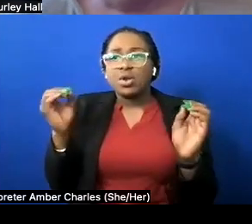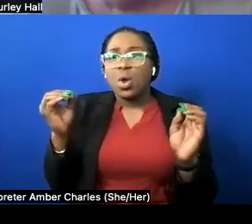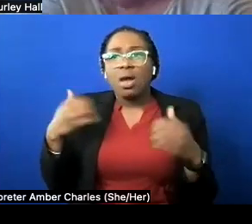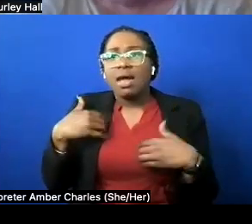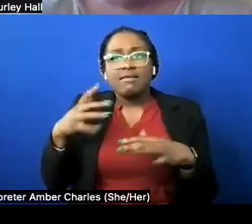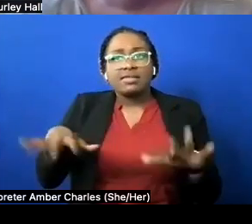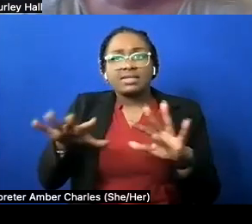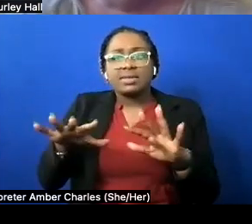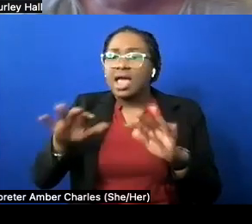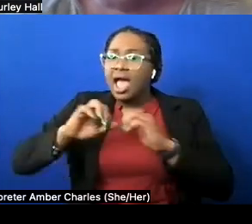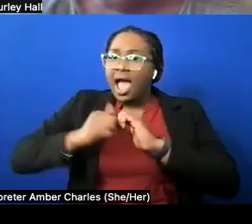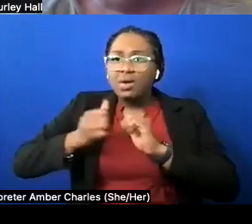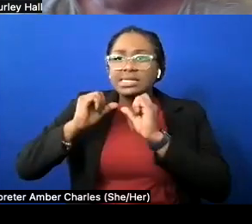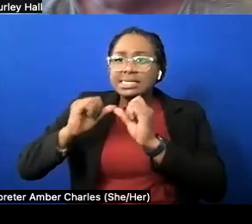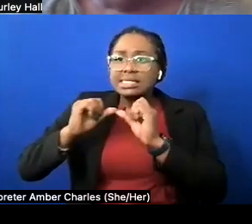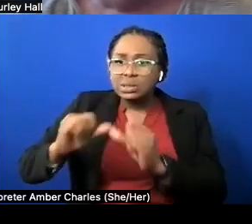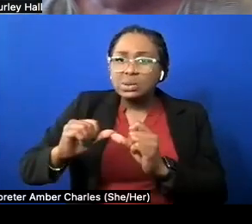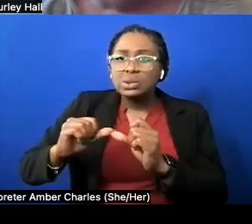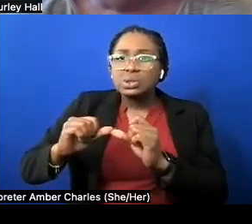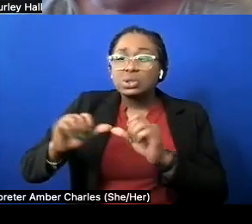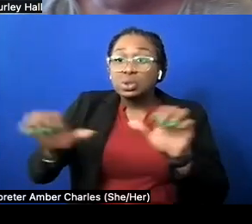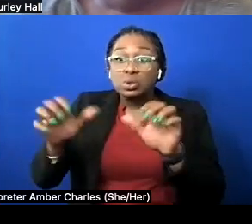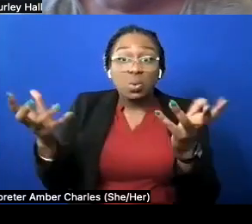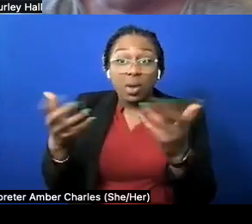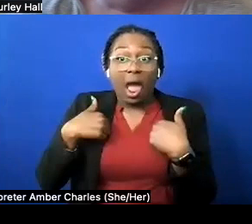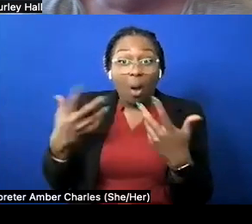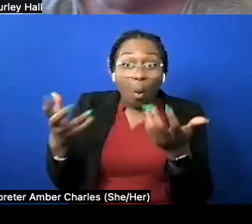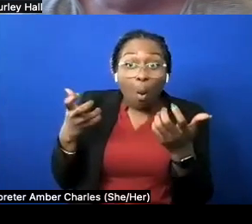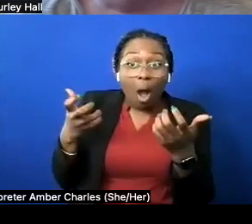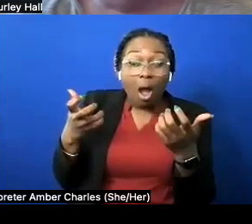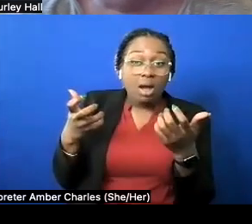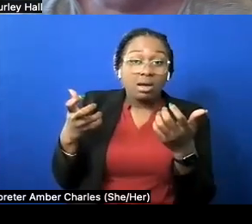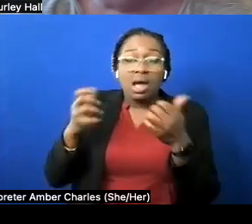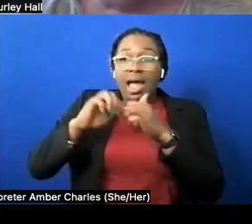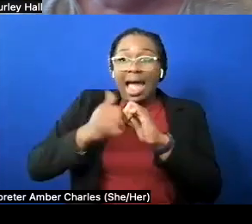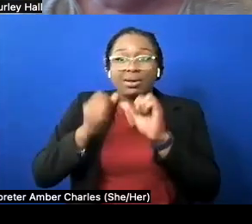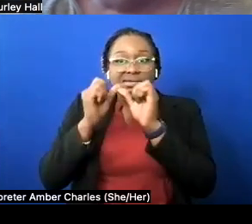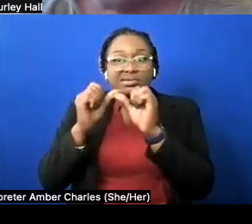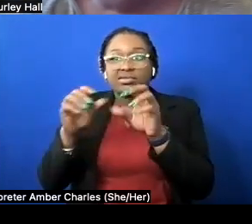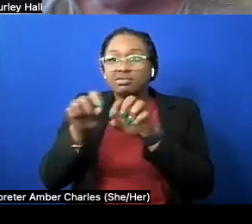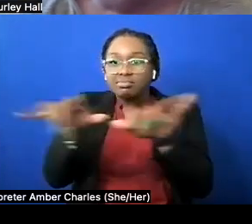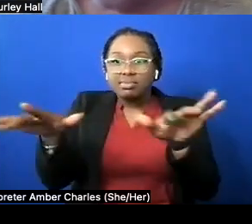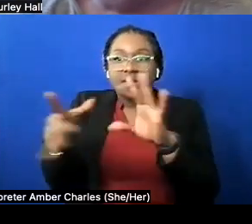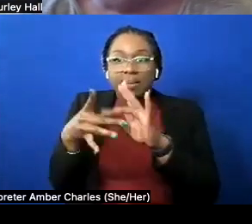would I continue to do what I want to do? How would I continue to get that message out there?